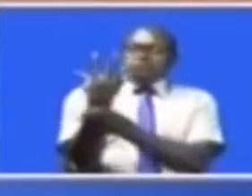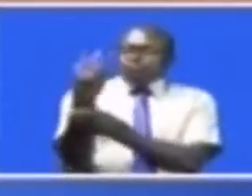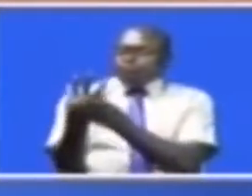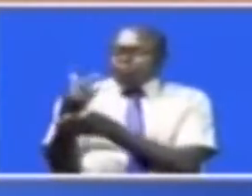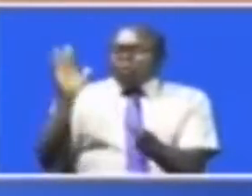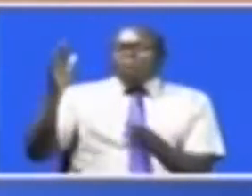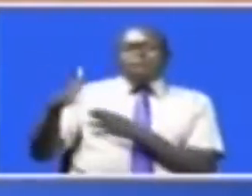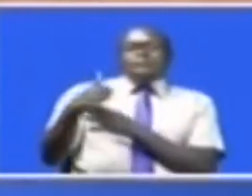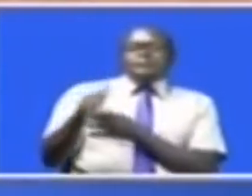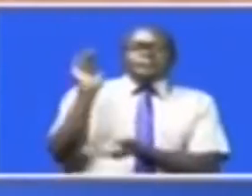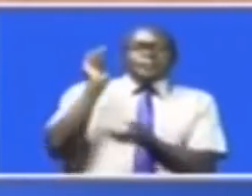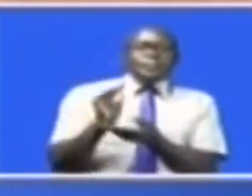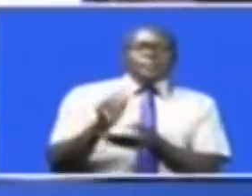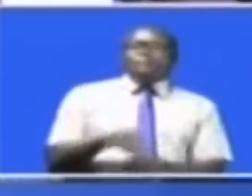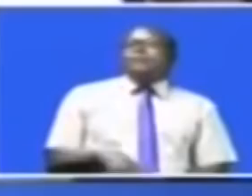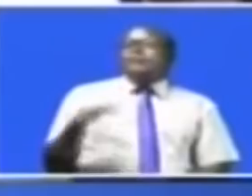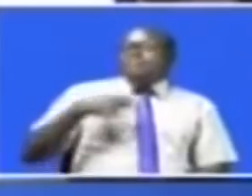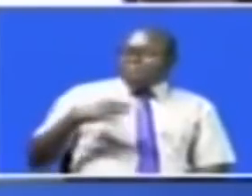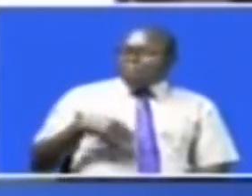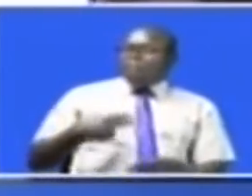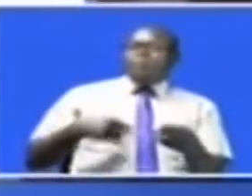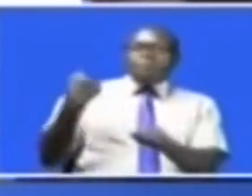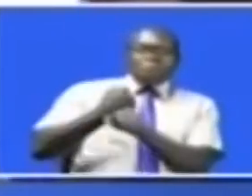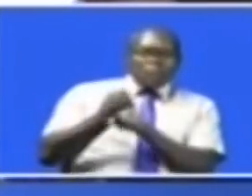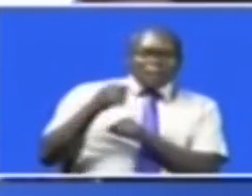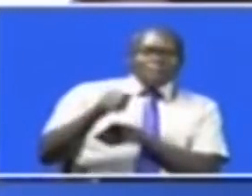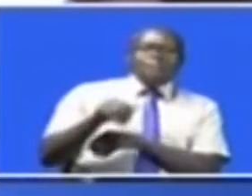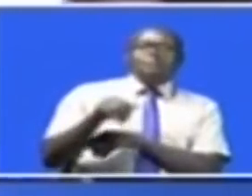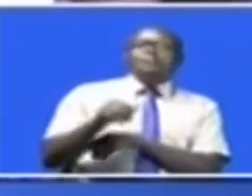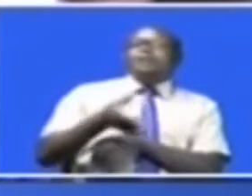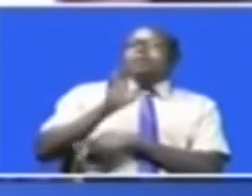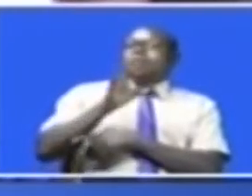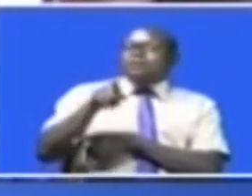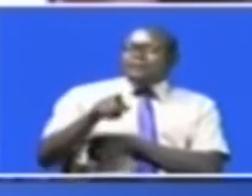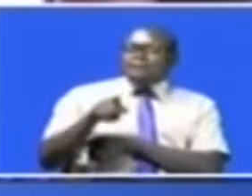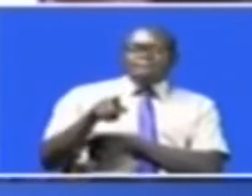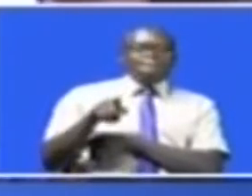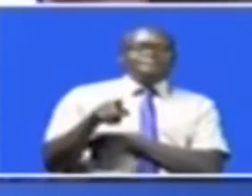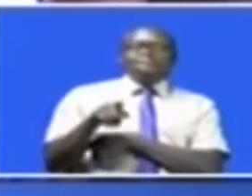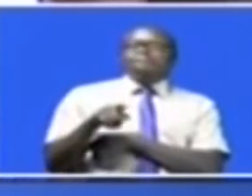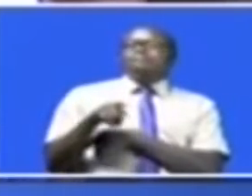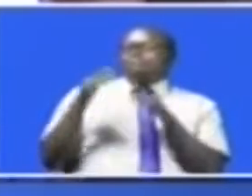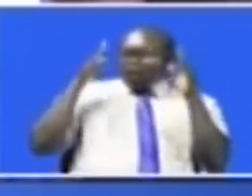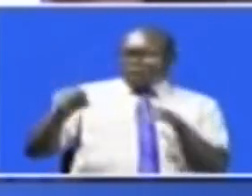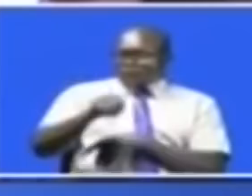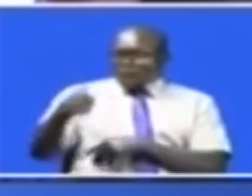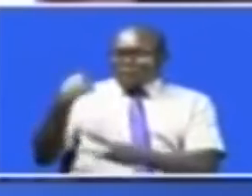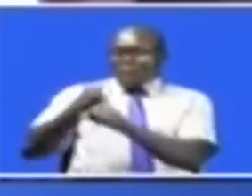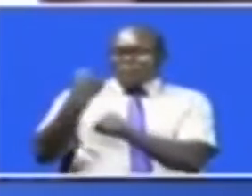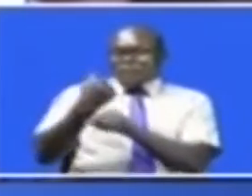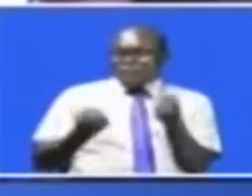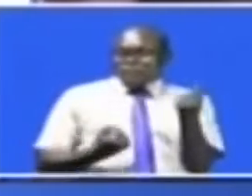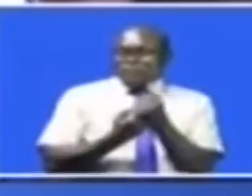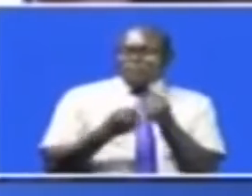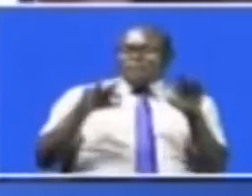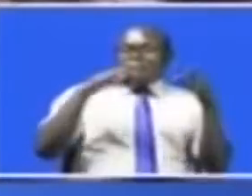fish breeding sites, then fishermen and fishmongers are increasingly casting their nets aside and looking for other ways to